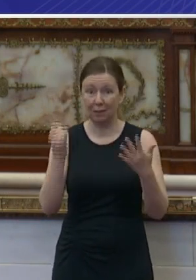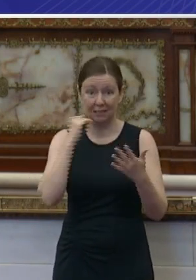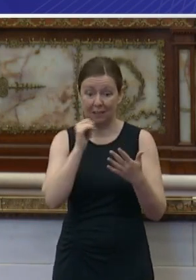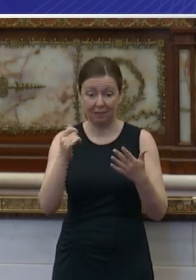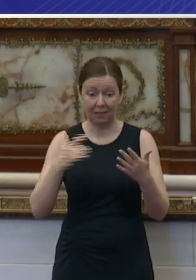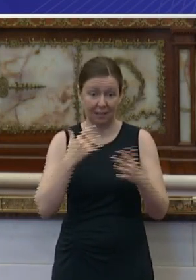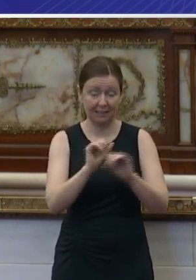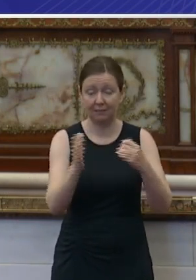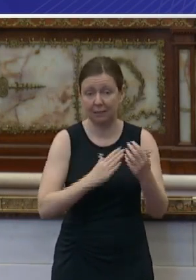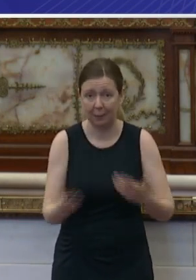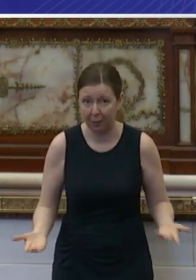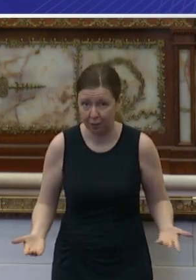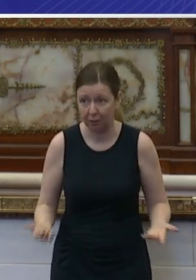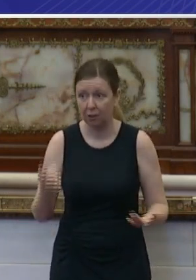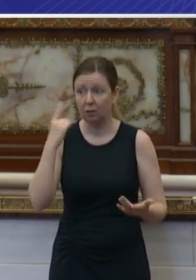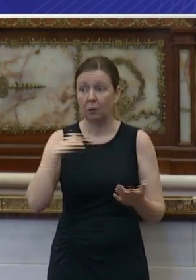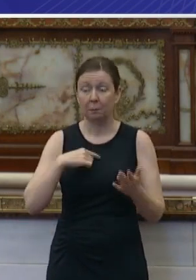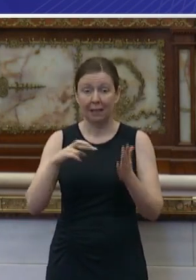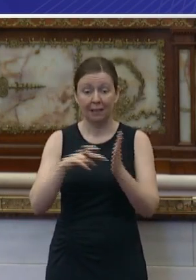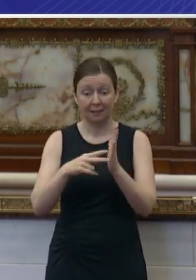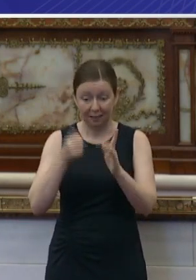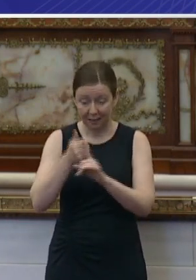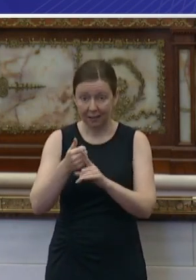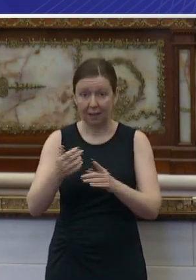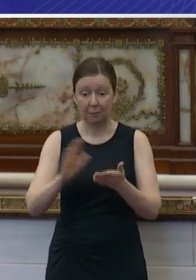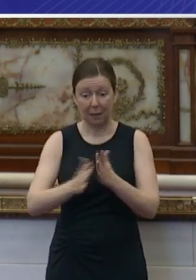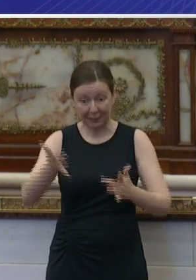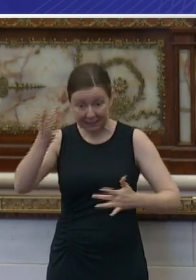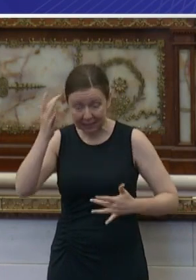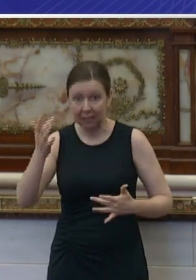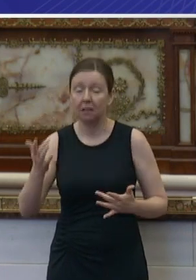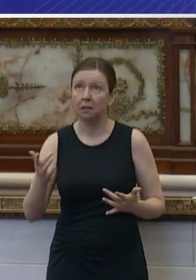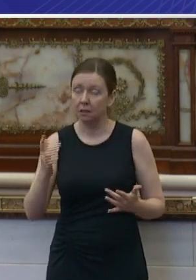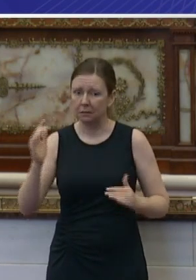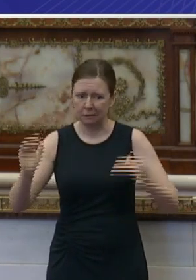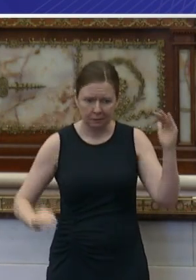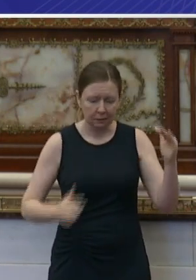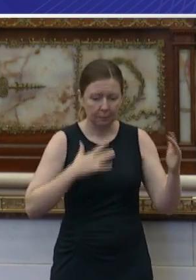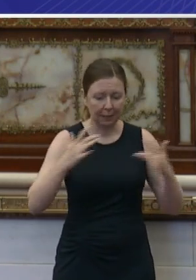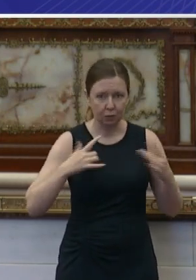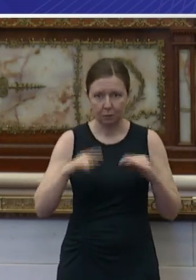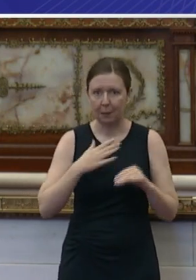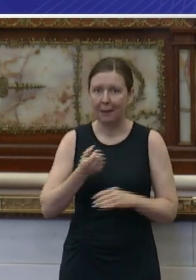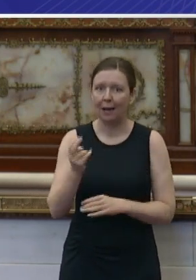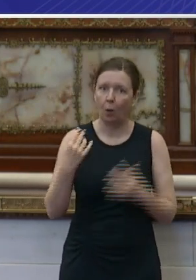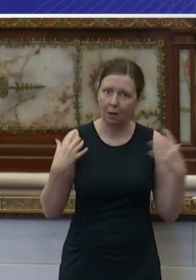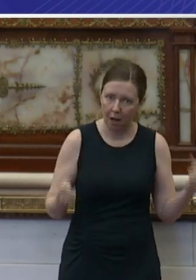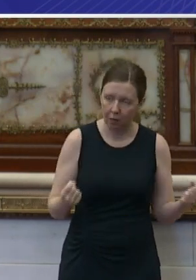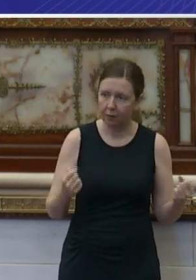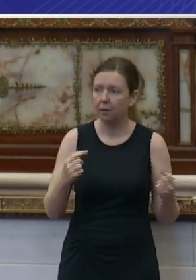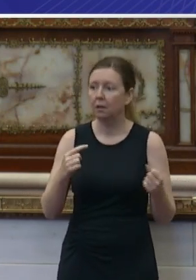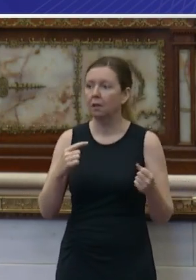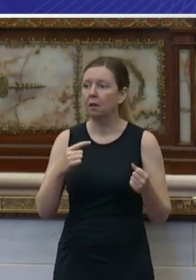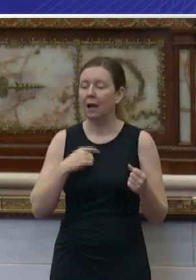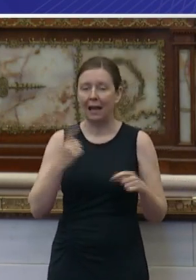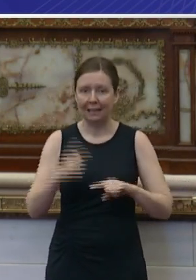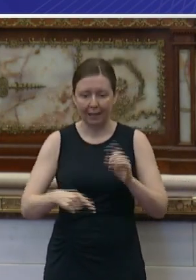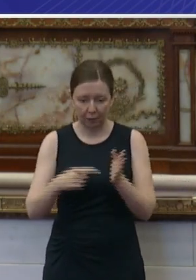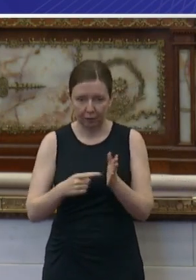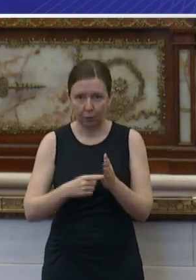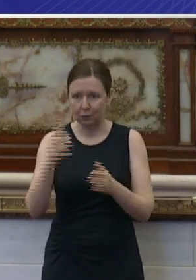unsafe. For me, the financial implications of getting sick far outweigh my concerns about my own health. Not only can I afford to miss work if